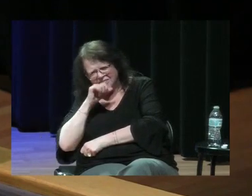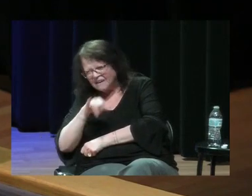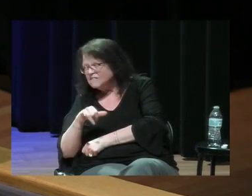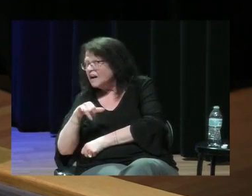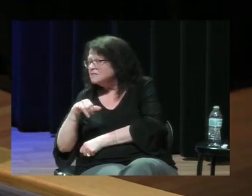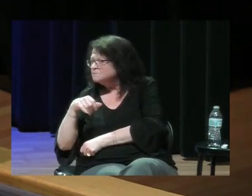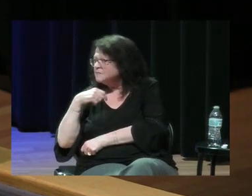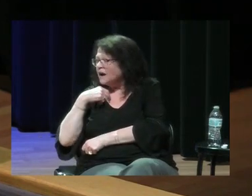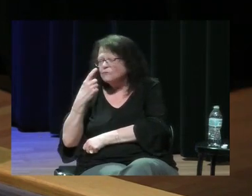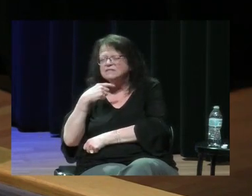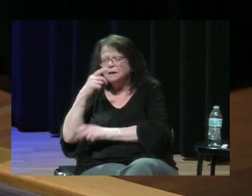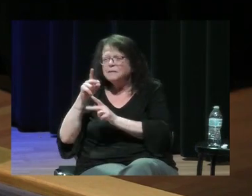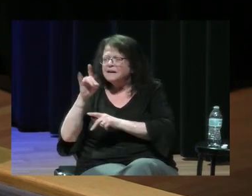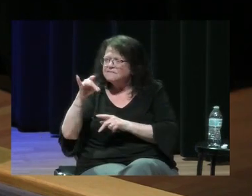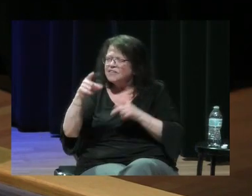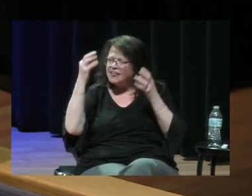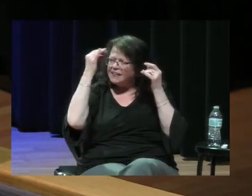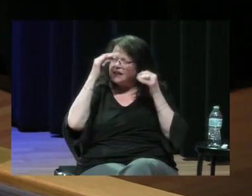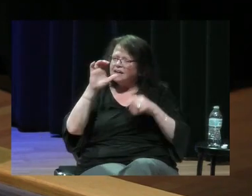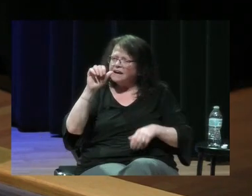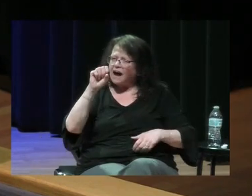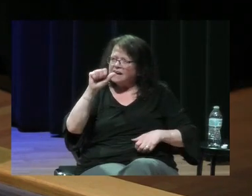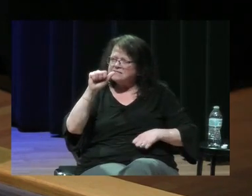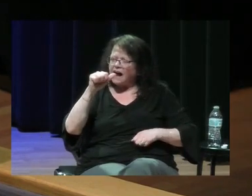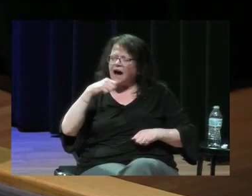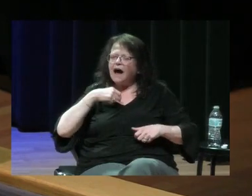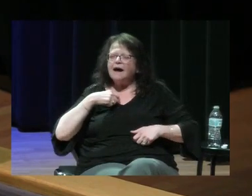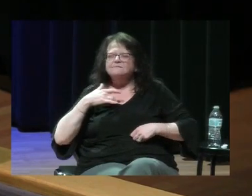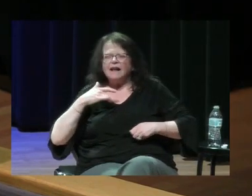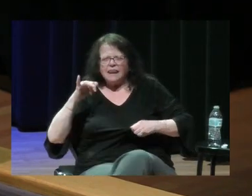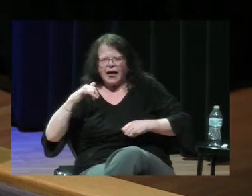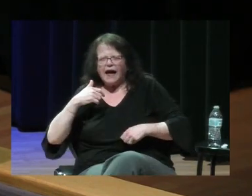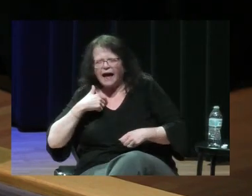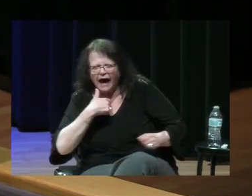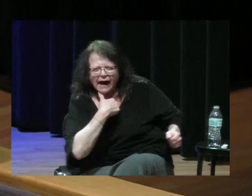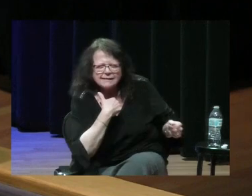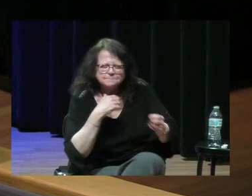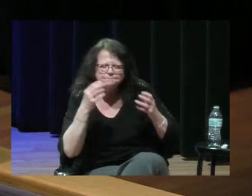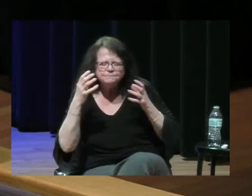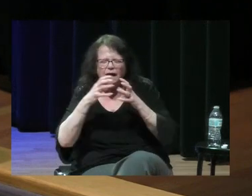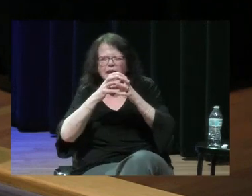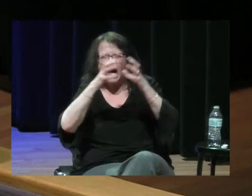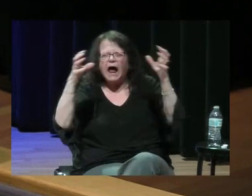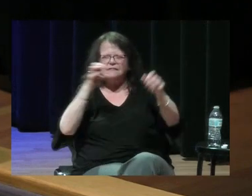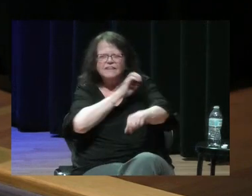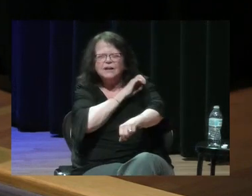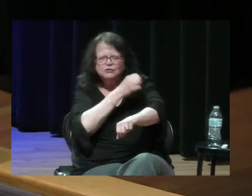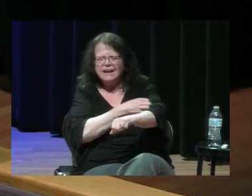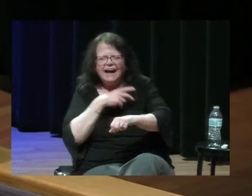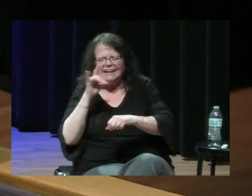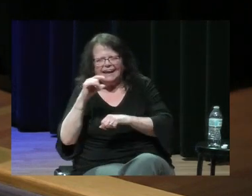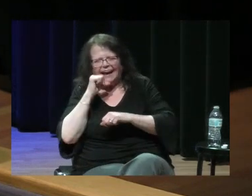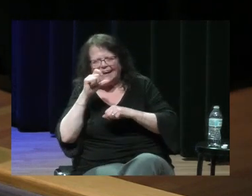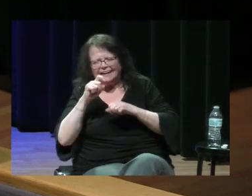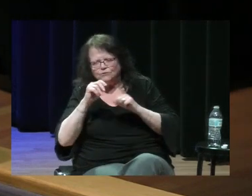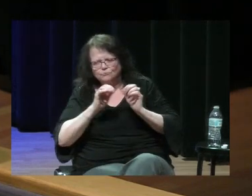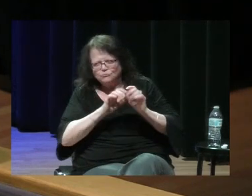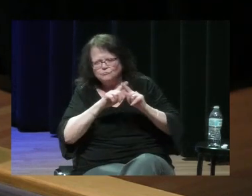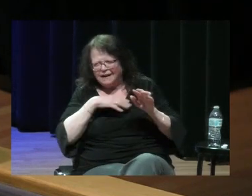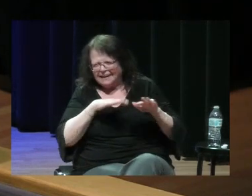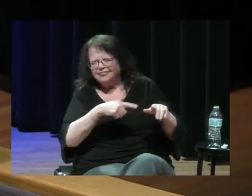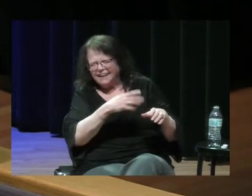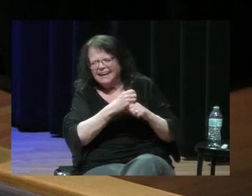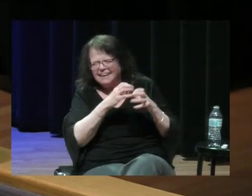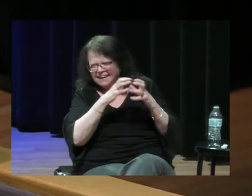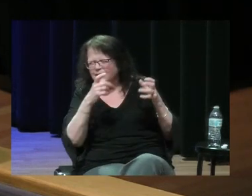they're considering CASA is like, I just had some like abundant mom energy that I really did not need to push towards my kids. They get enough. You know, you meet those people and